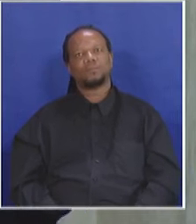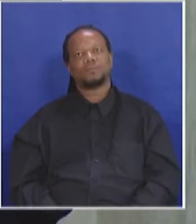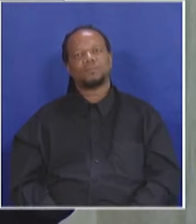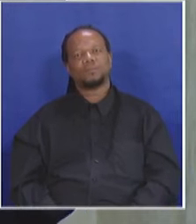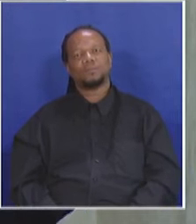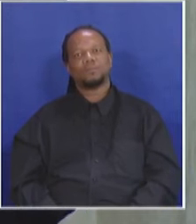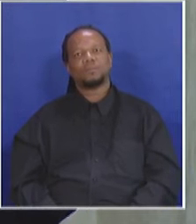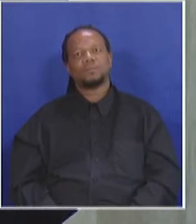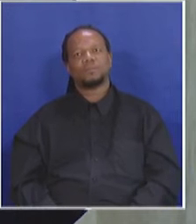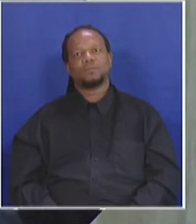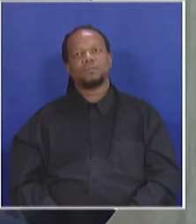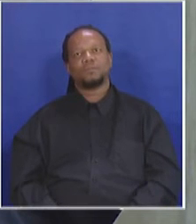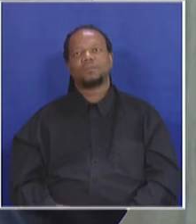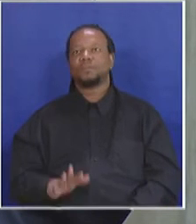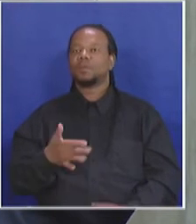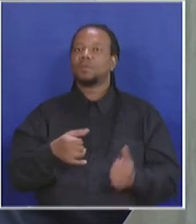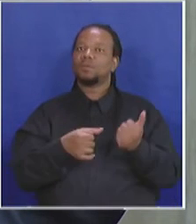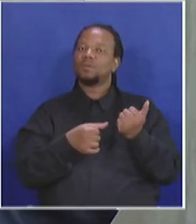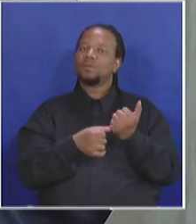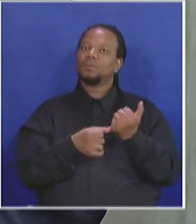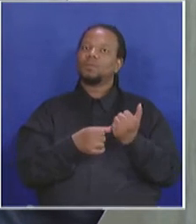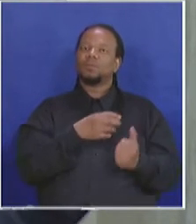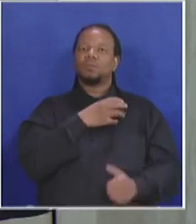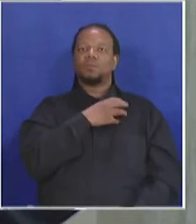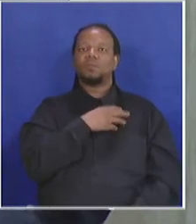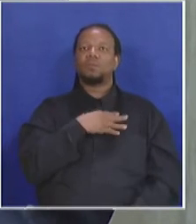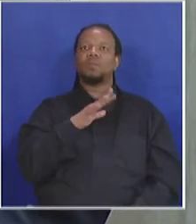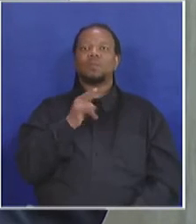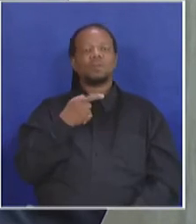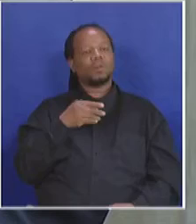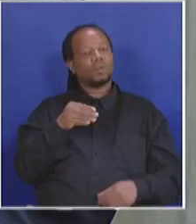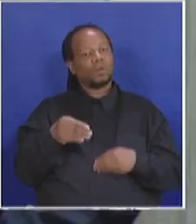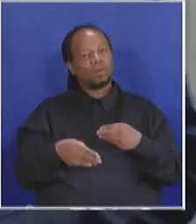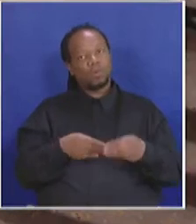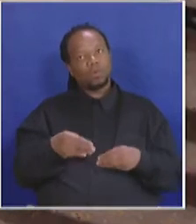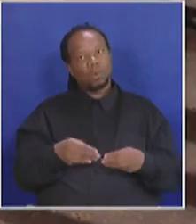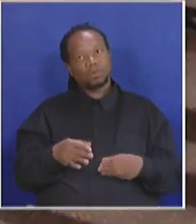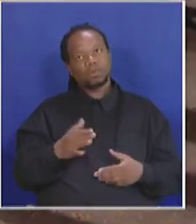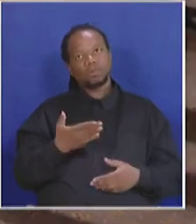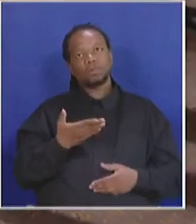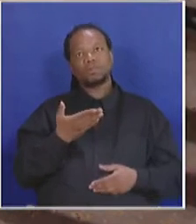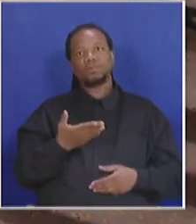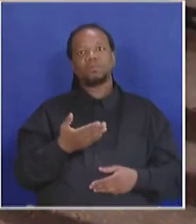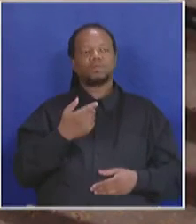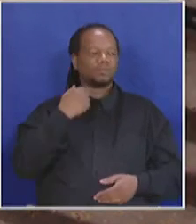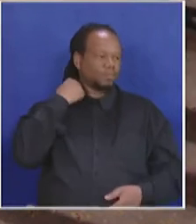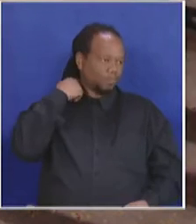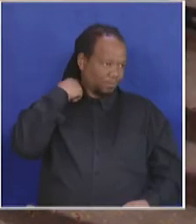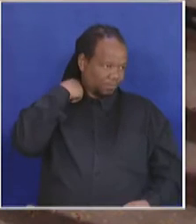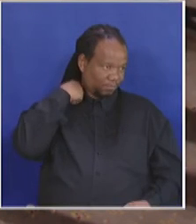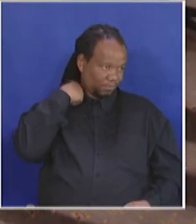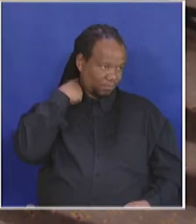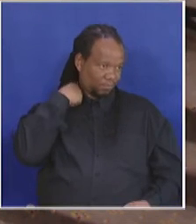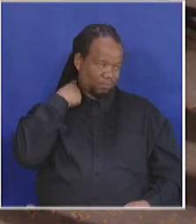yasebhongo lwethu. Hawu icorruption engaka kodwa bese uyayincoma engathi ningenza okunye ngiyathokoza. Siyabonga baba uKhawula.